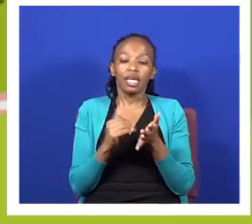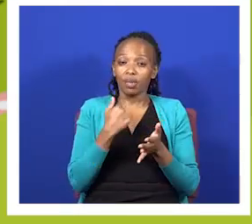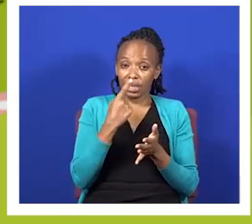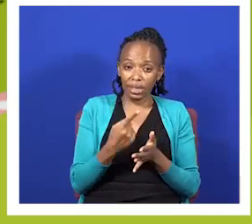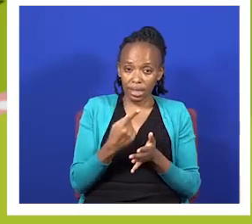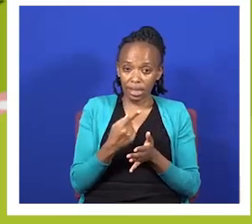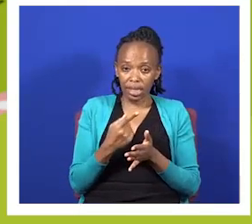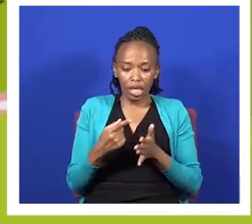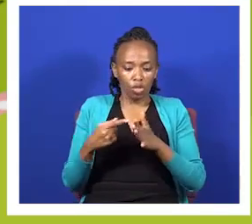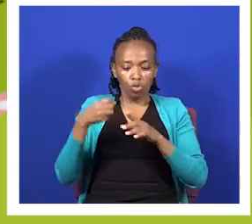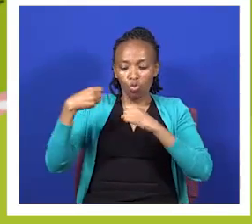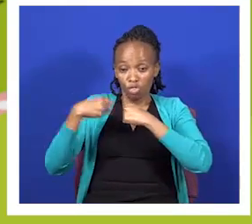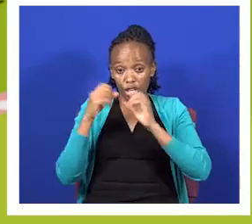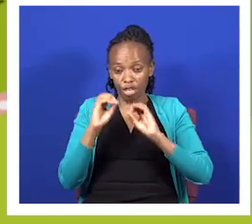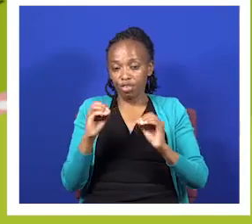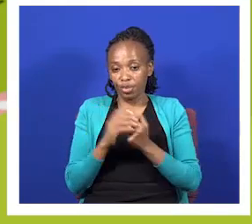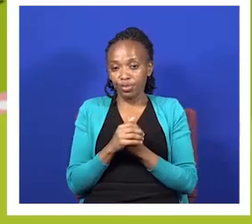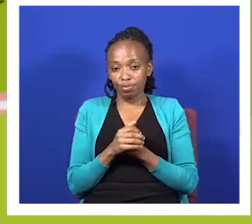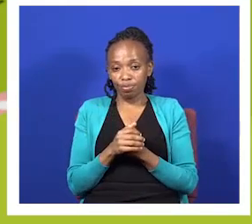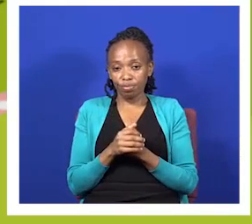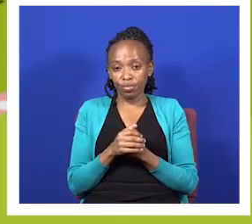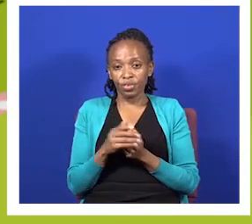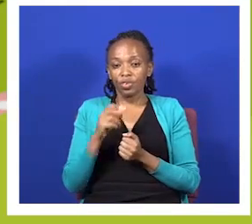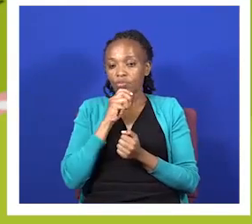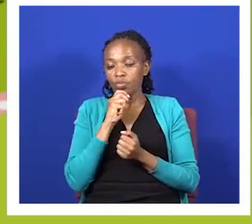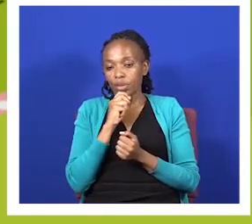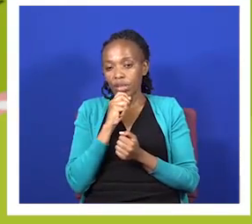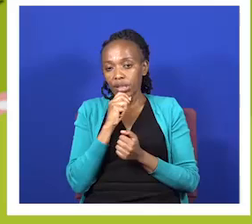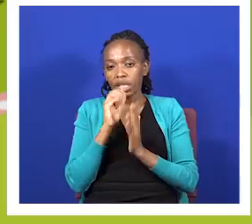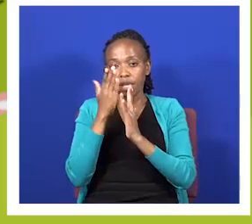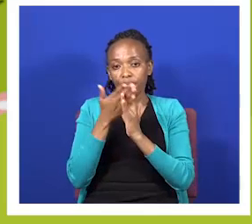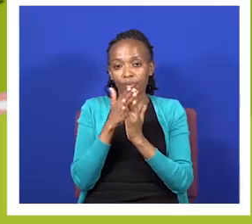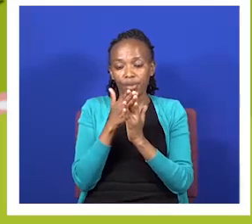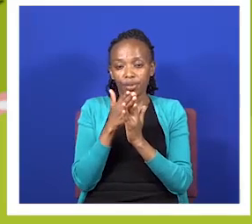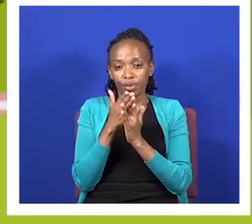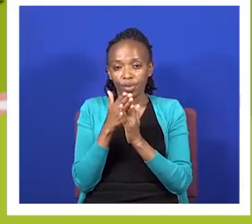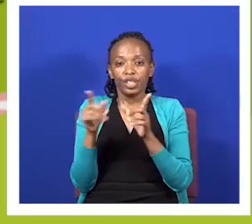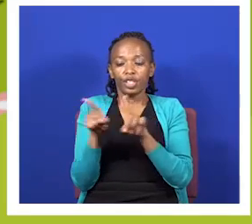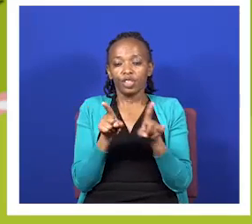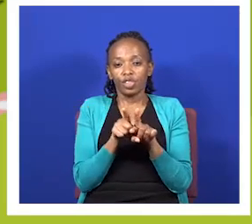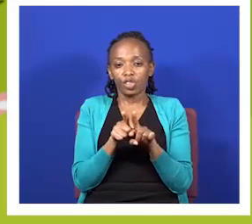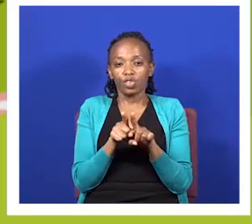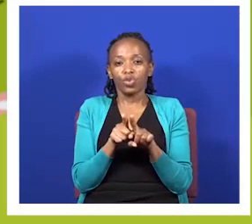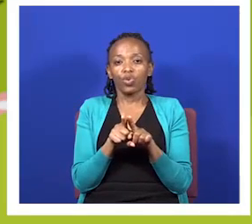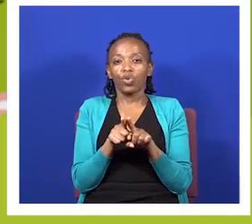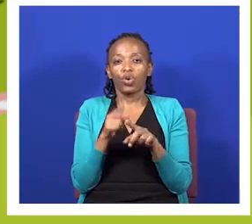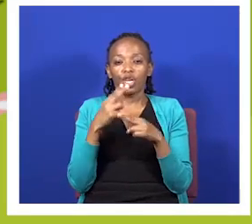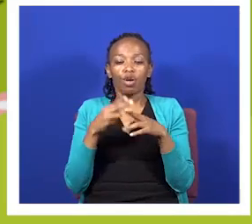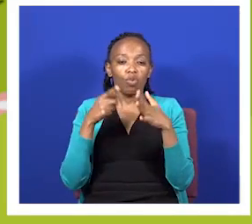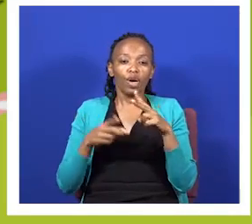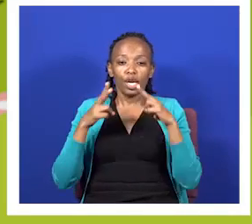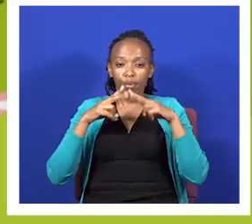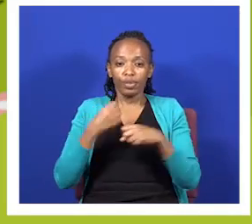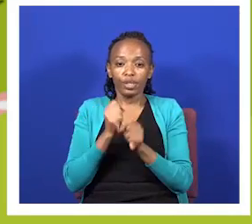telling them not to fight. The boy in the middle is also called a